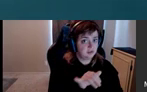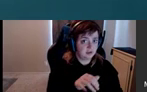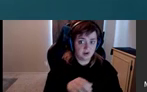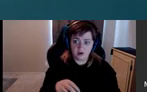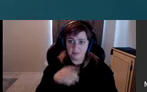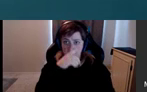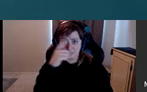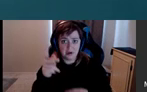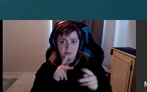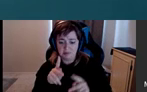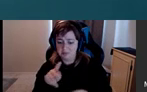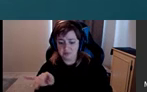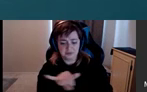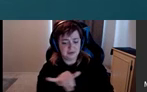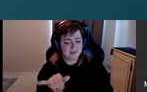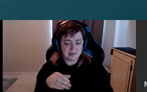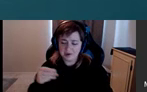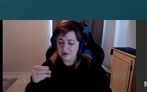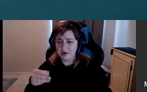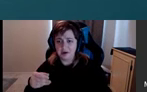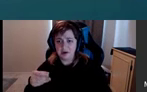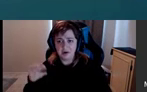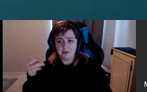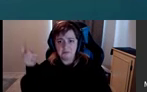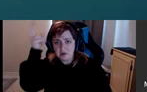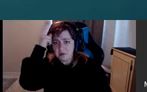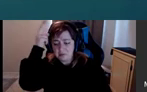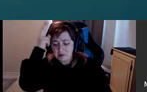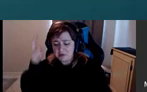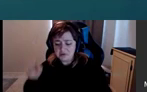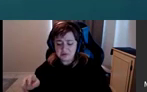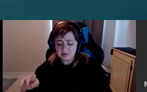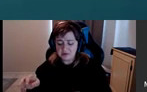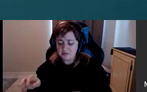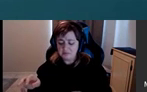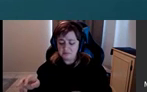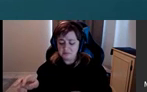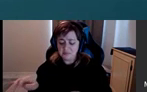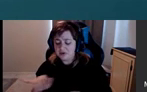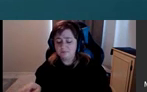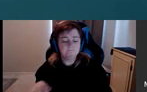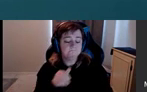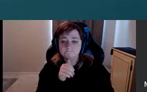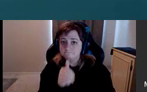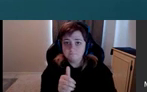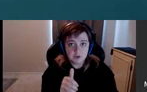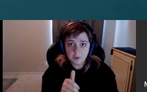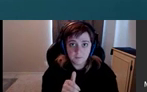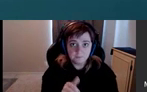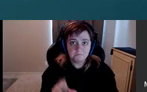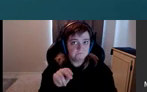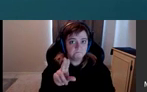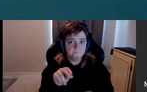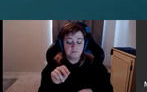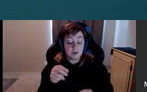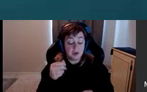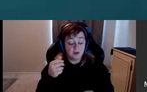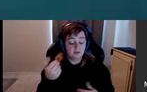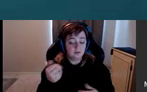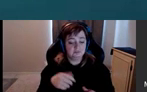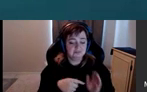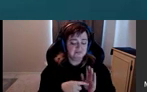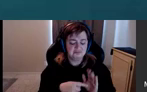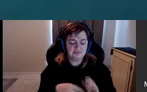same. Not every Latino or Latinx is the same. Not every Asian is the same, clearly,